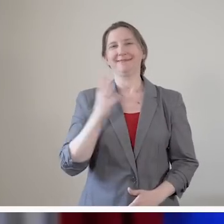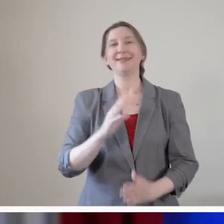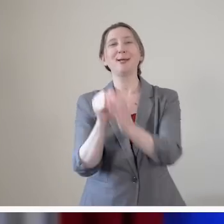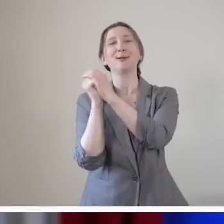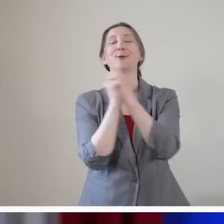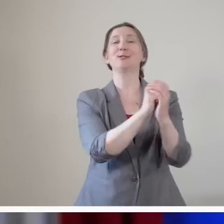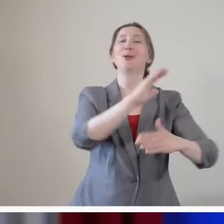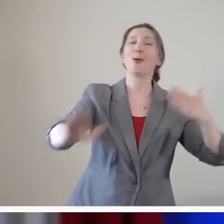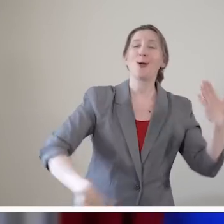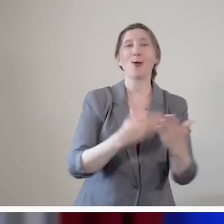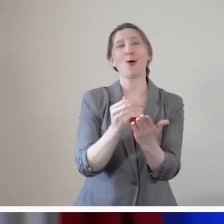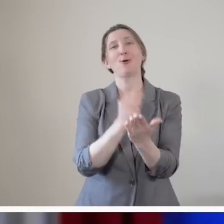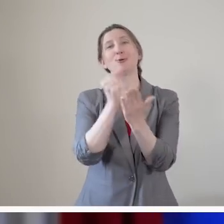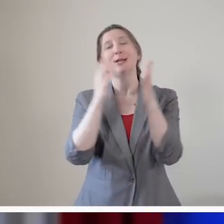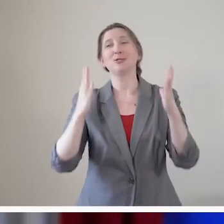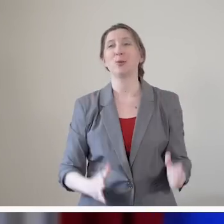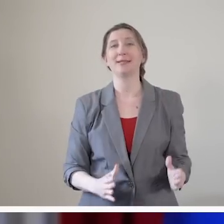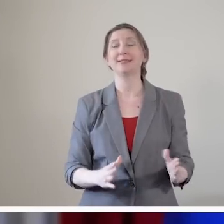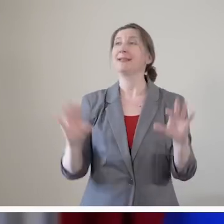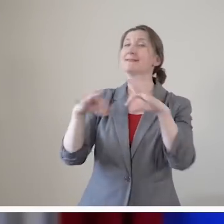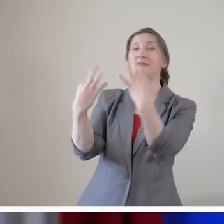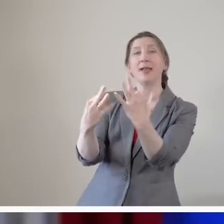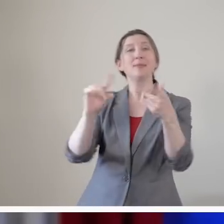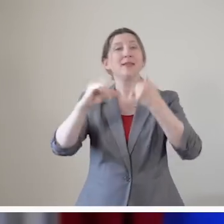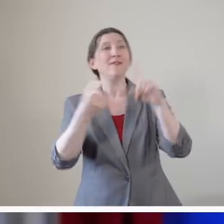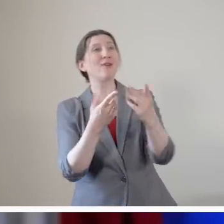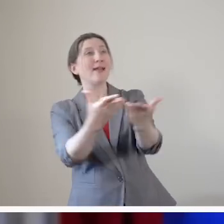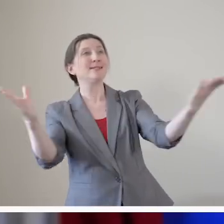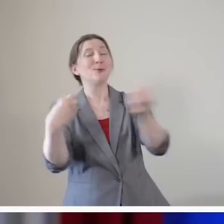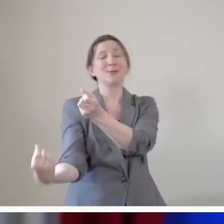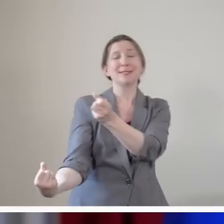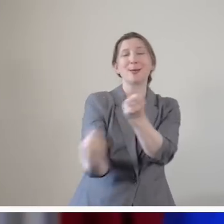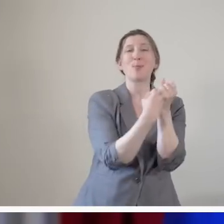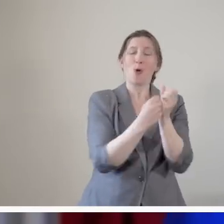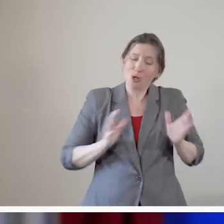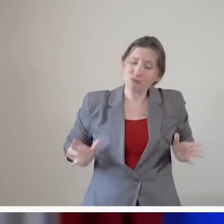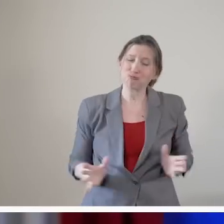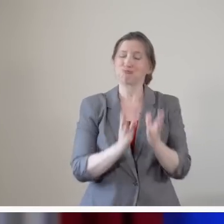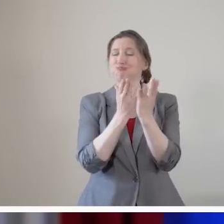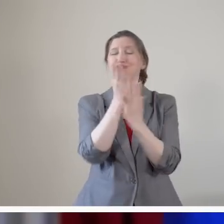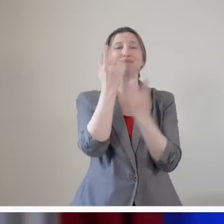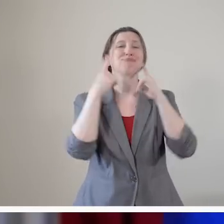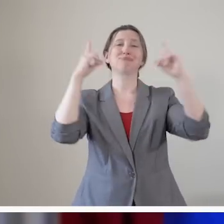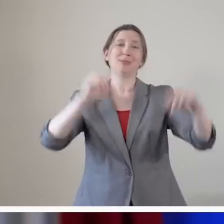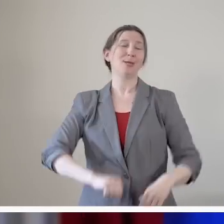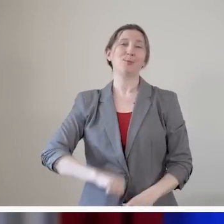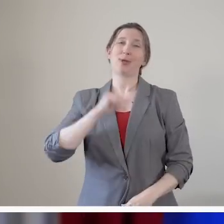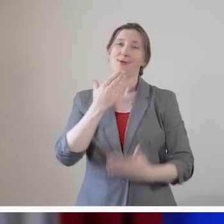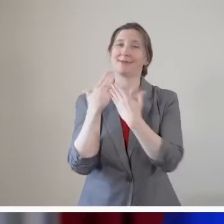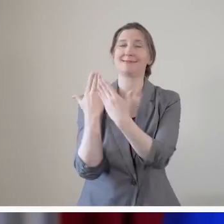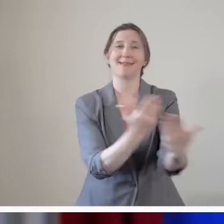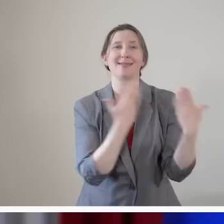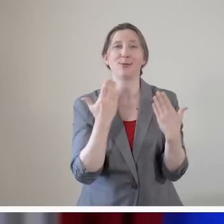of our graduates, and thank you to the family members and the friends whose support and encouragement made this proud day possible. Best